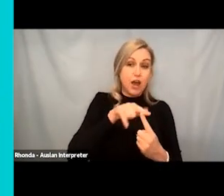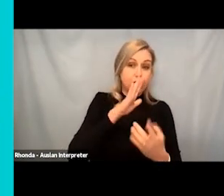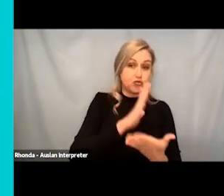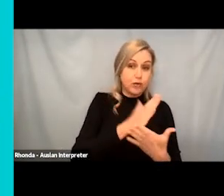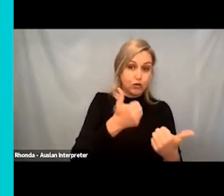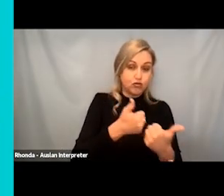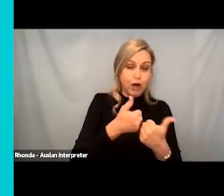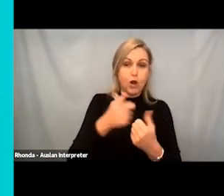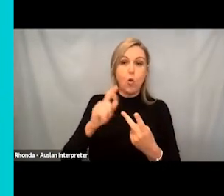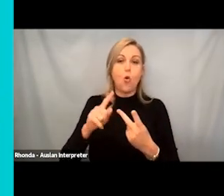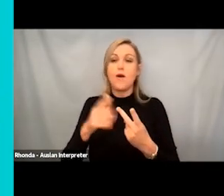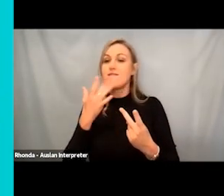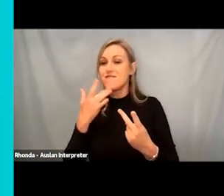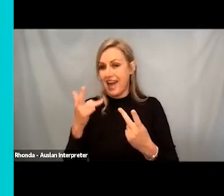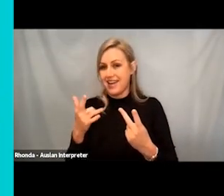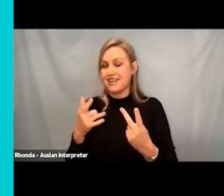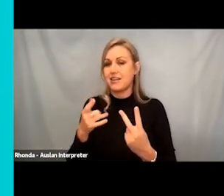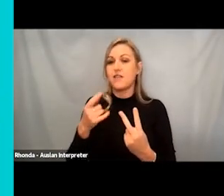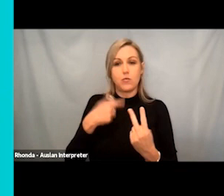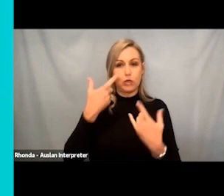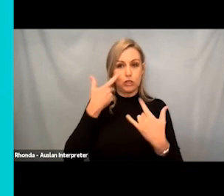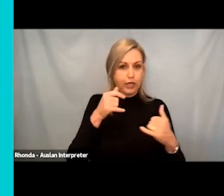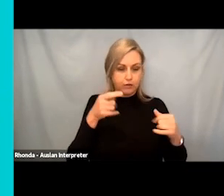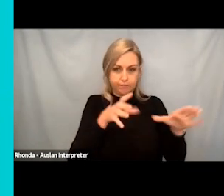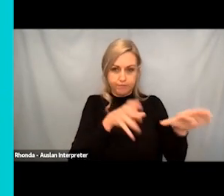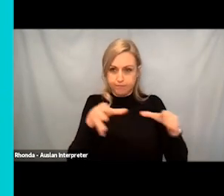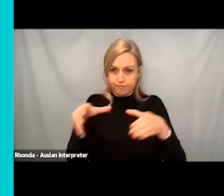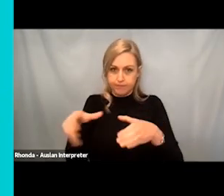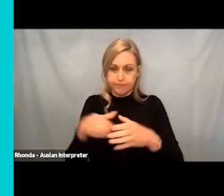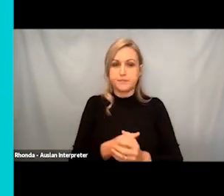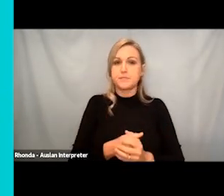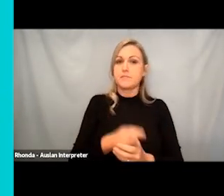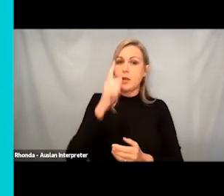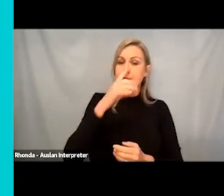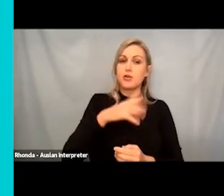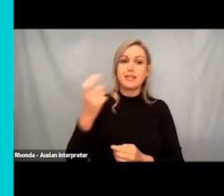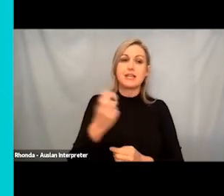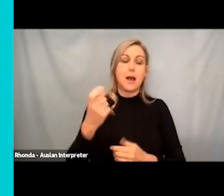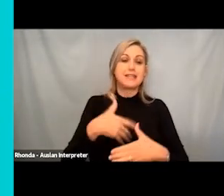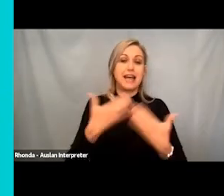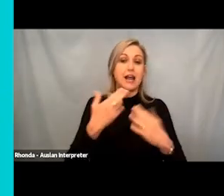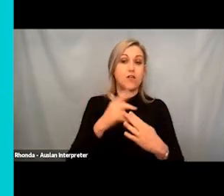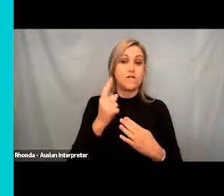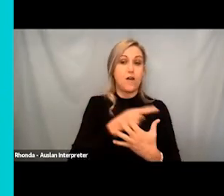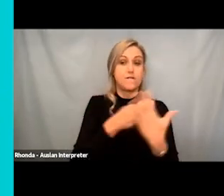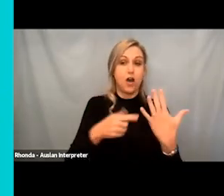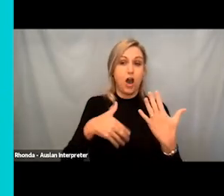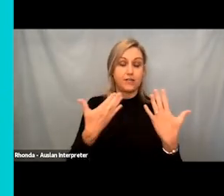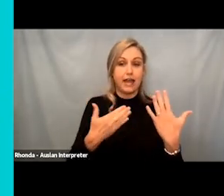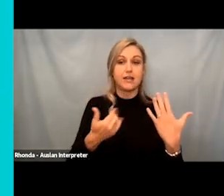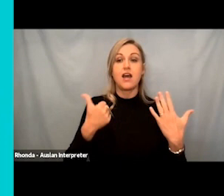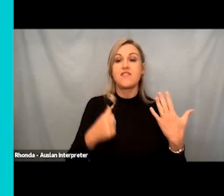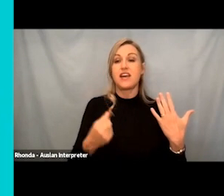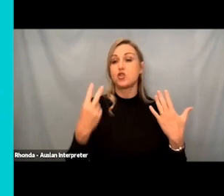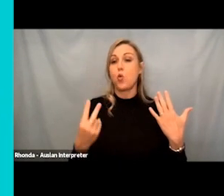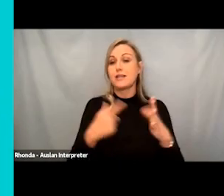induction and a 2-week reduction regimen. People are required to attend daily for the first 5 days, and then twice weekly